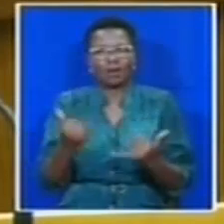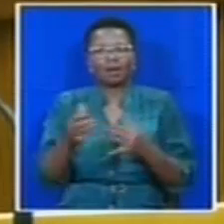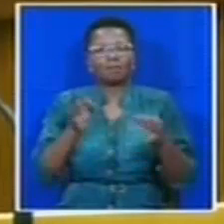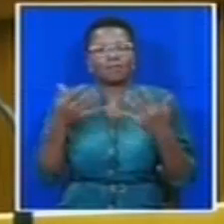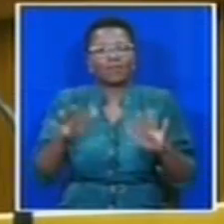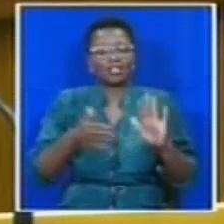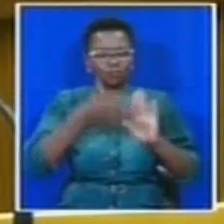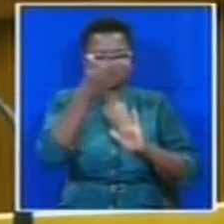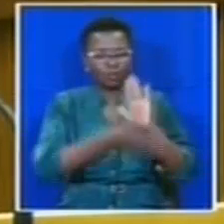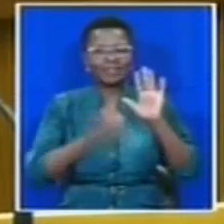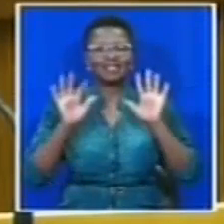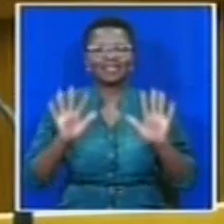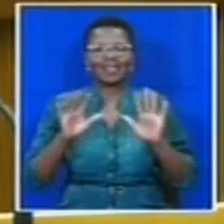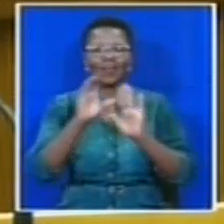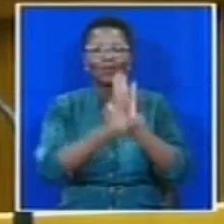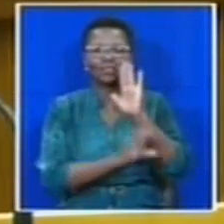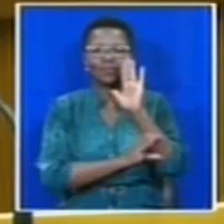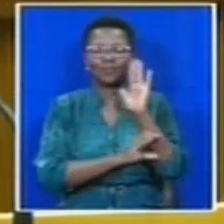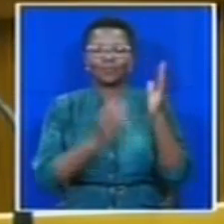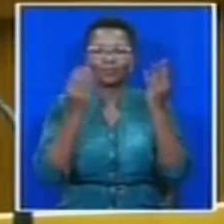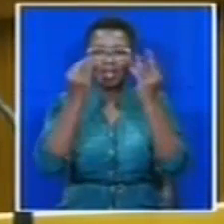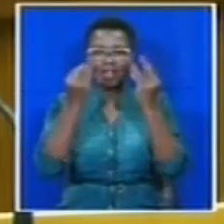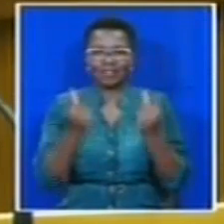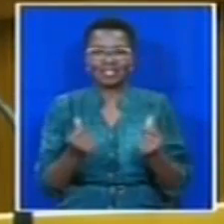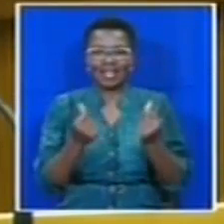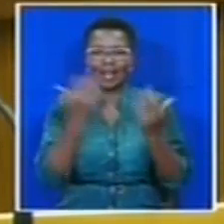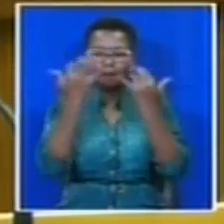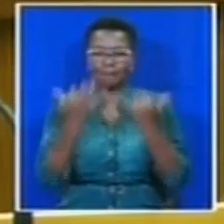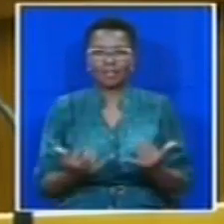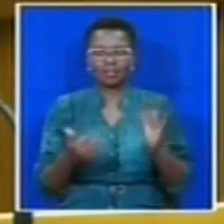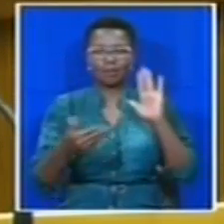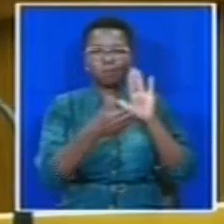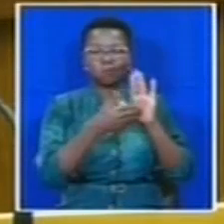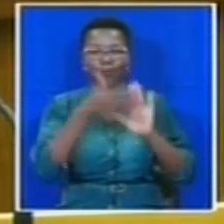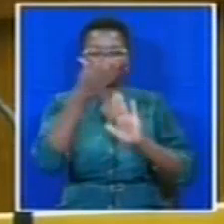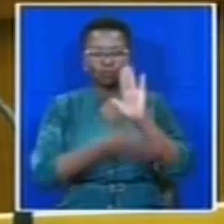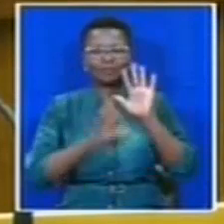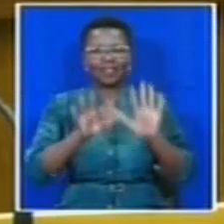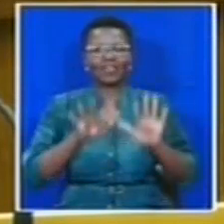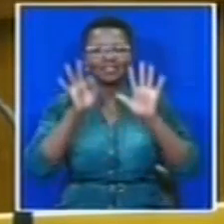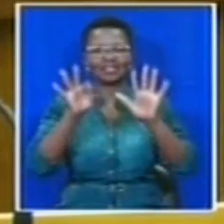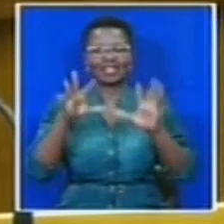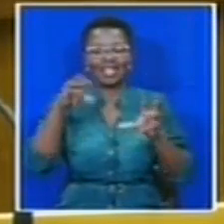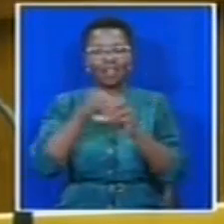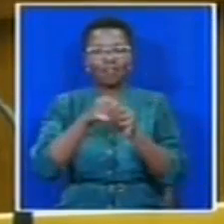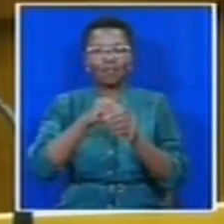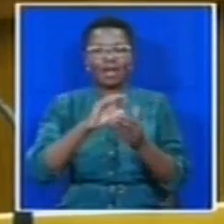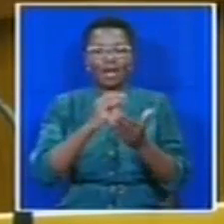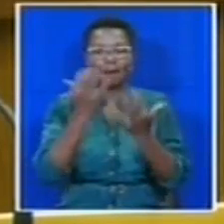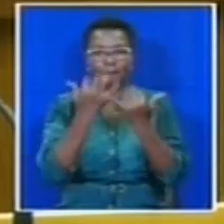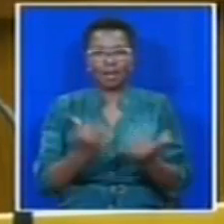Chapter 10. Fiscal and financial principles in Chapter 13 include an equitable division of